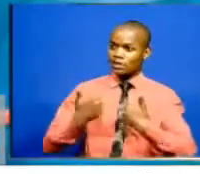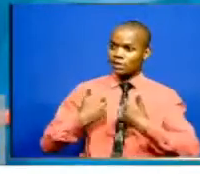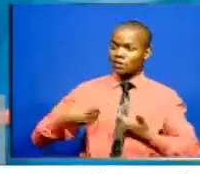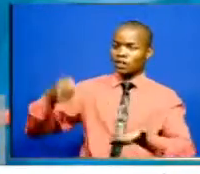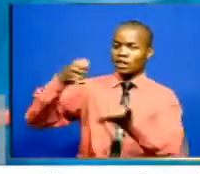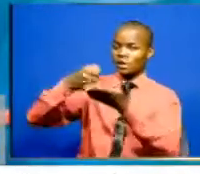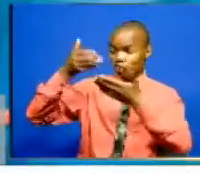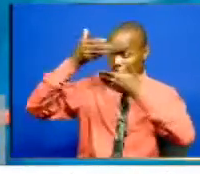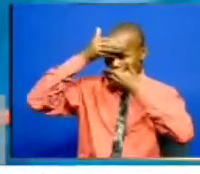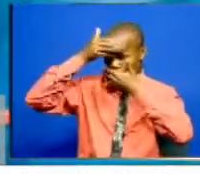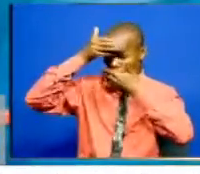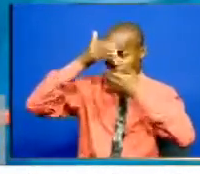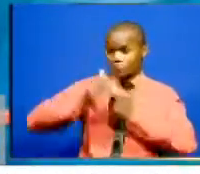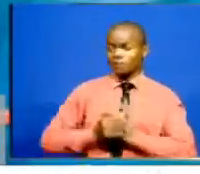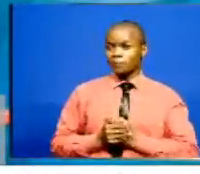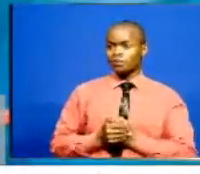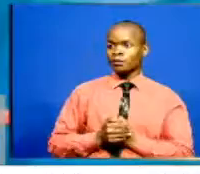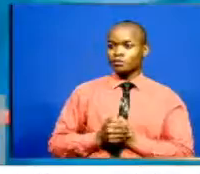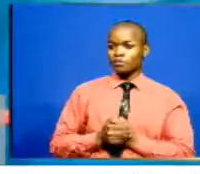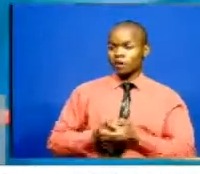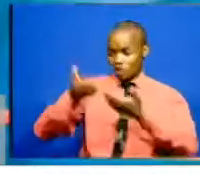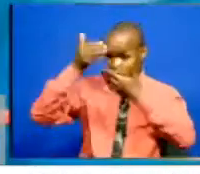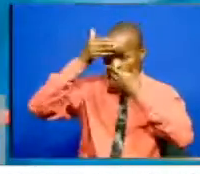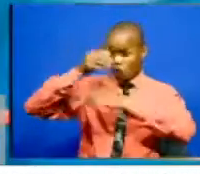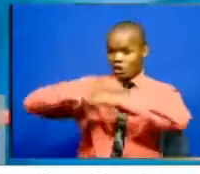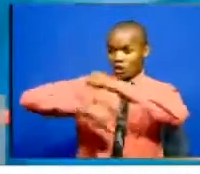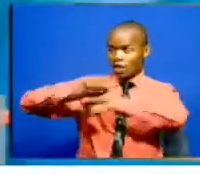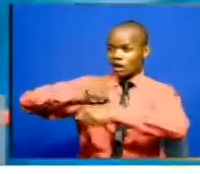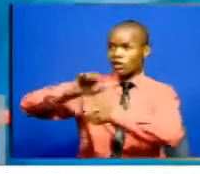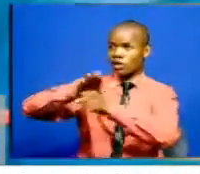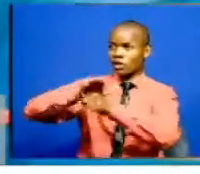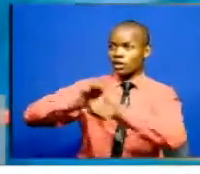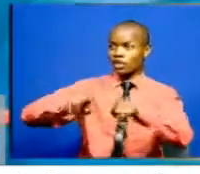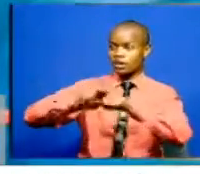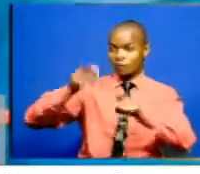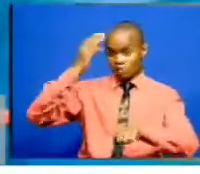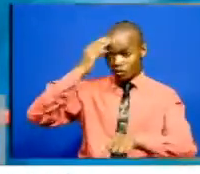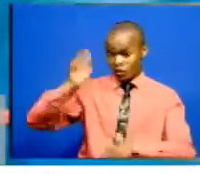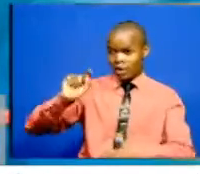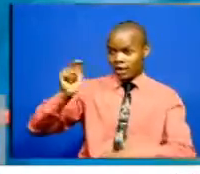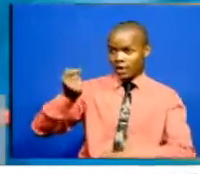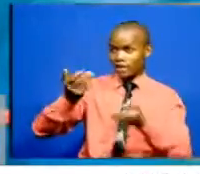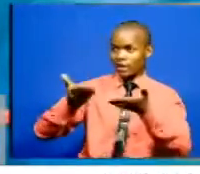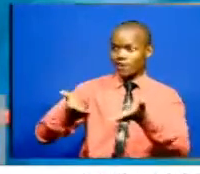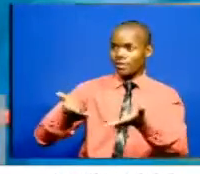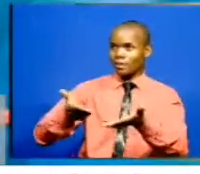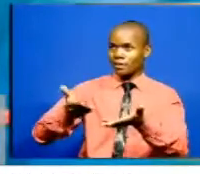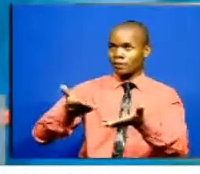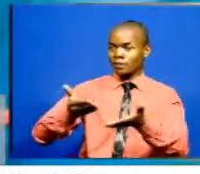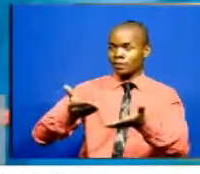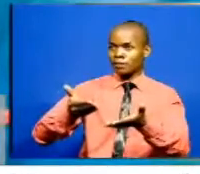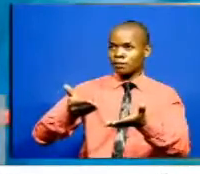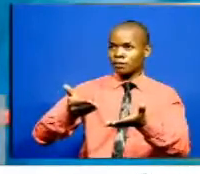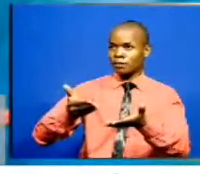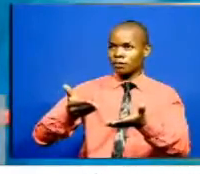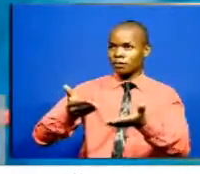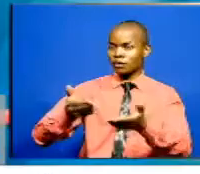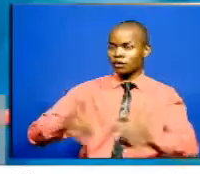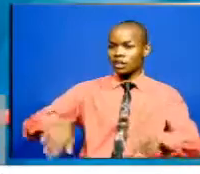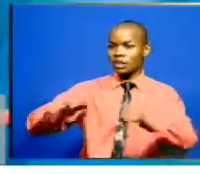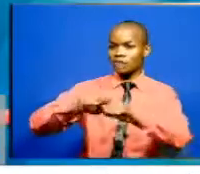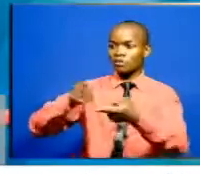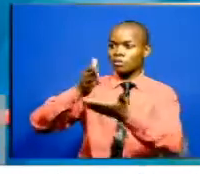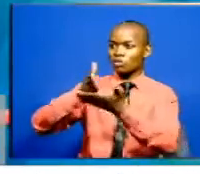Morocco. Mm-hmm. Morocco is doing a lot, and I know that Kenya here uh-huh. is also taking the